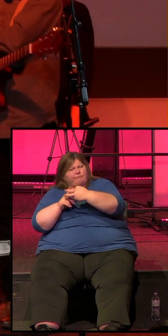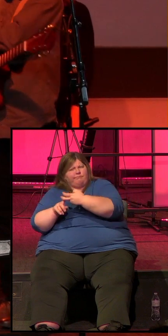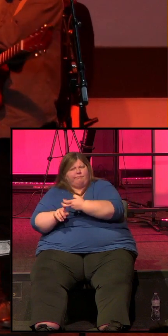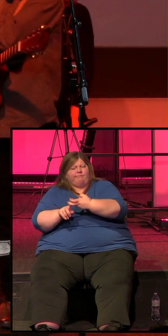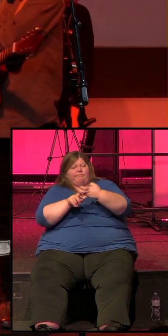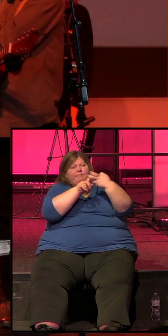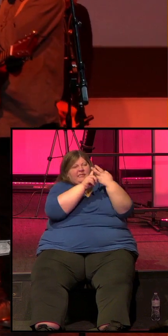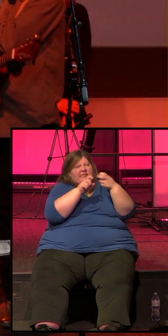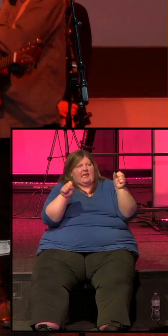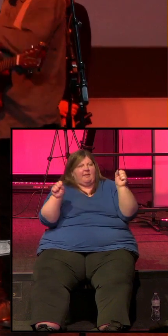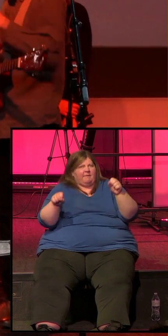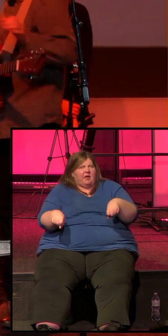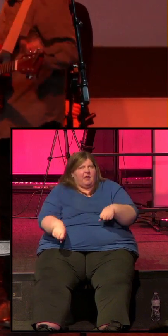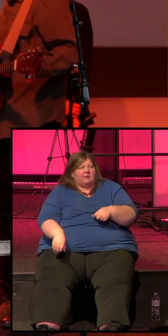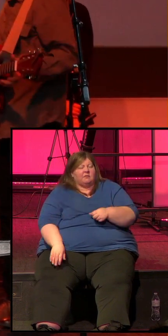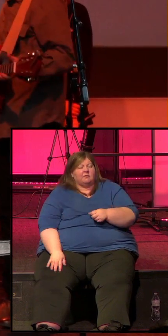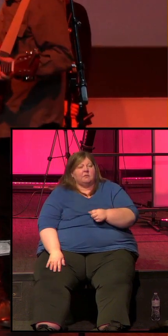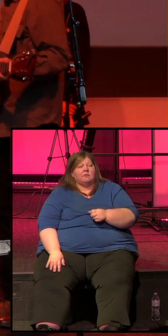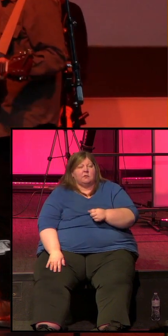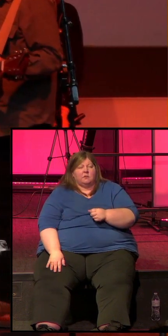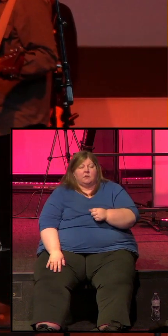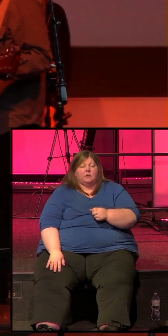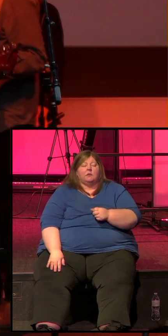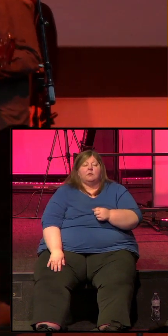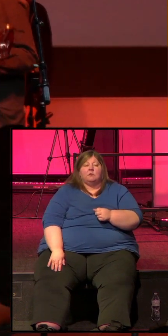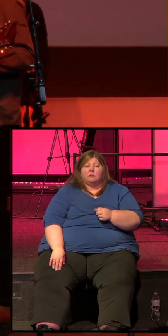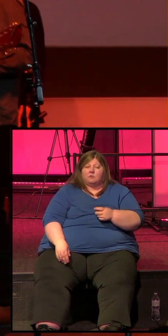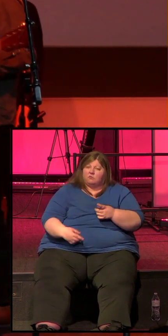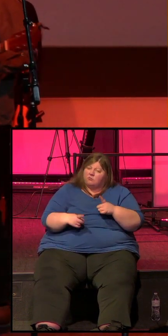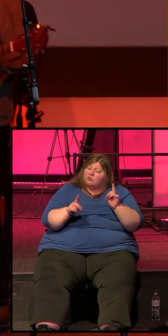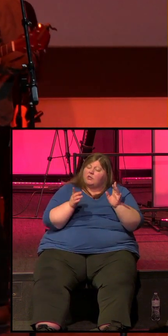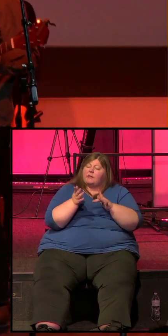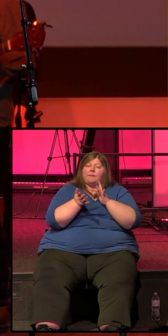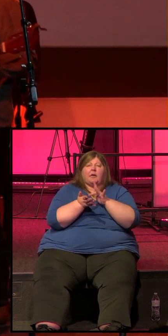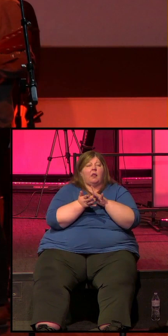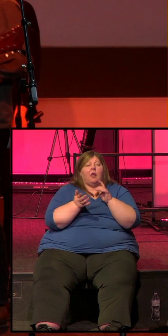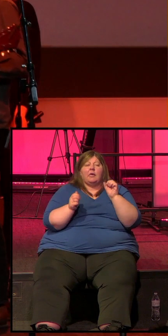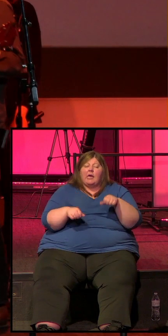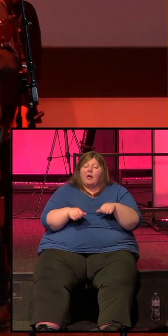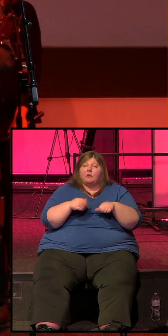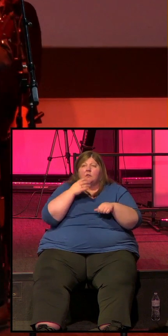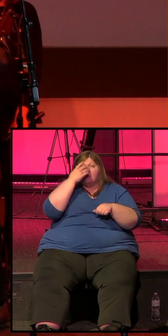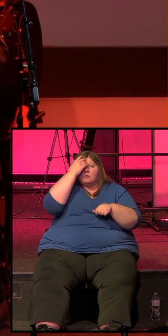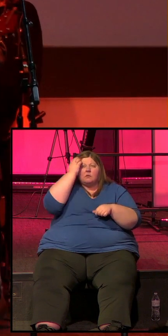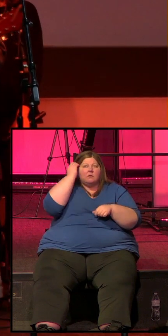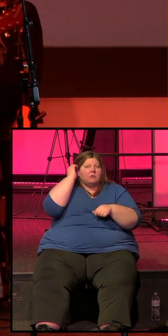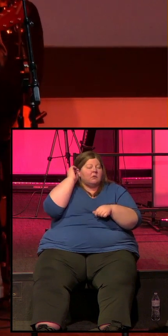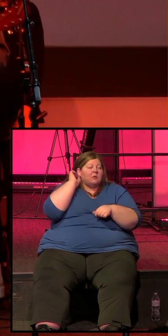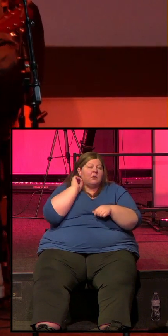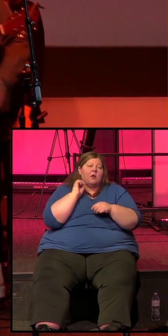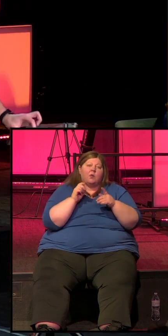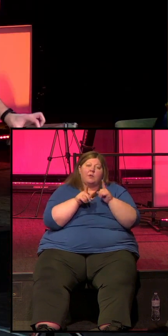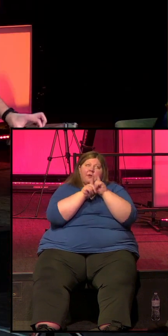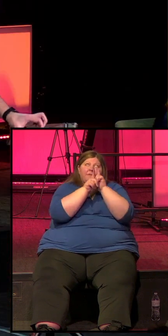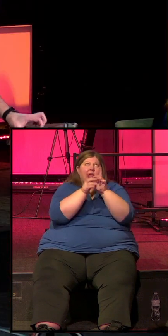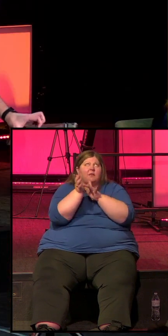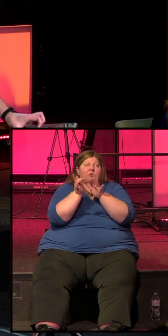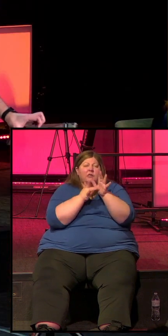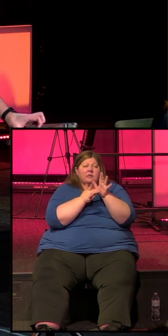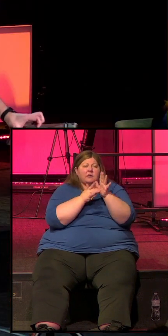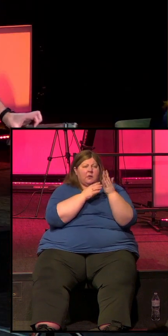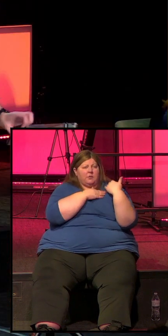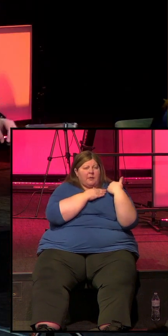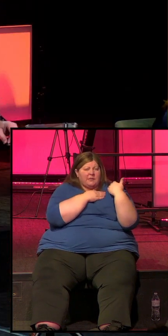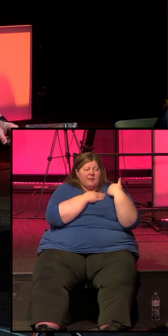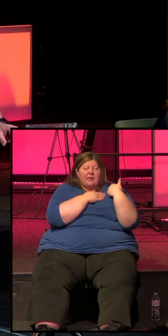them. I can save them in the midst of it. Our role as followers of Jesus is to introduce people